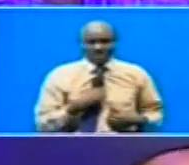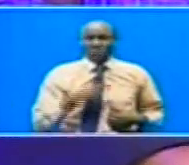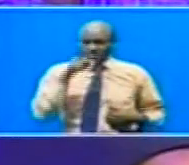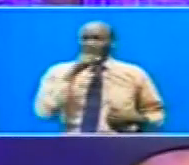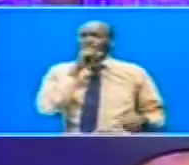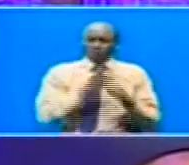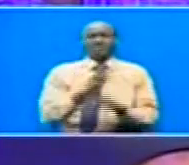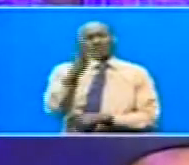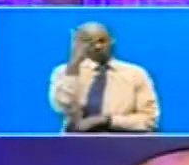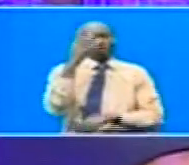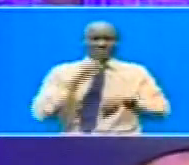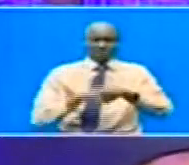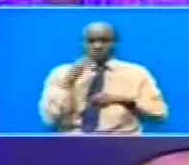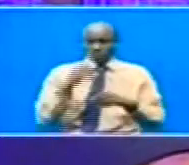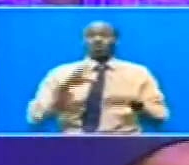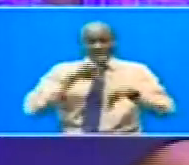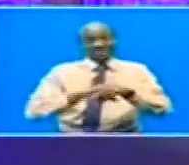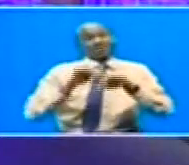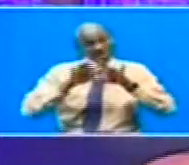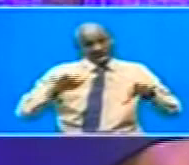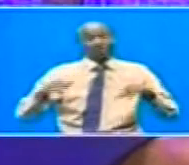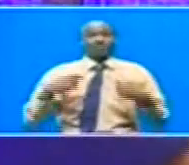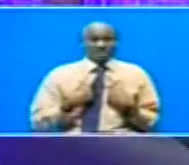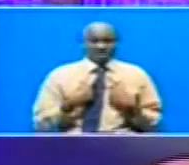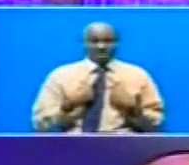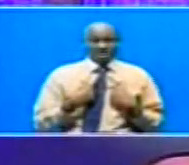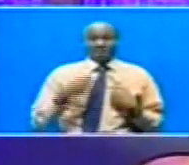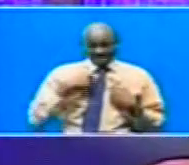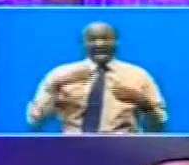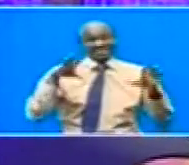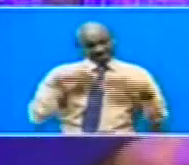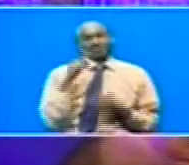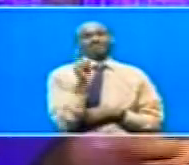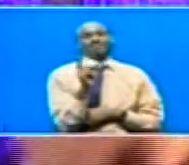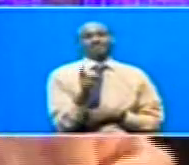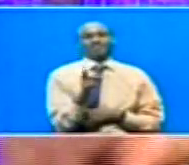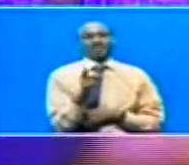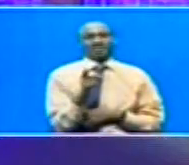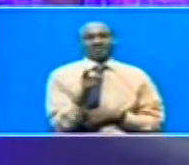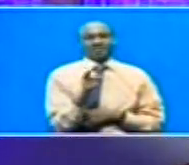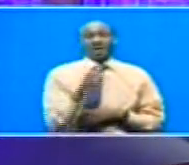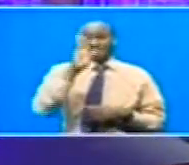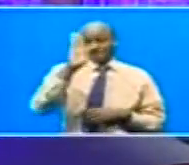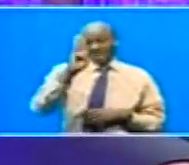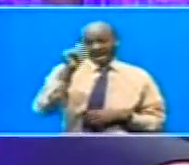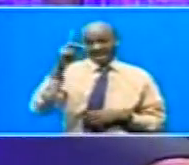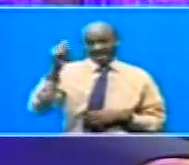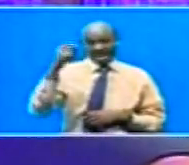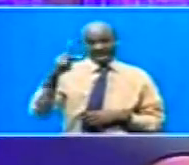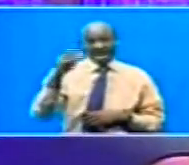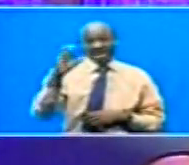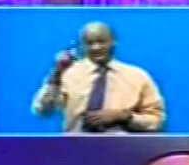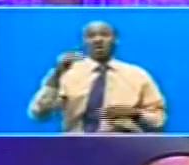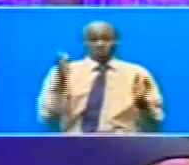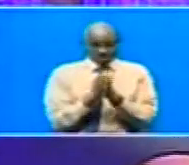promises, one of which was to get me a piano, you know, when he married. And I took his name out of pride. And it was Barack, though, along with